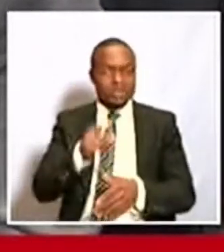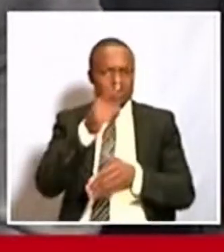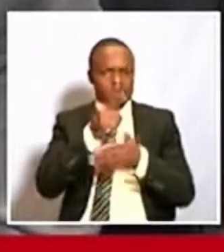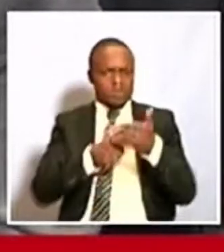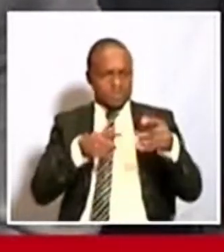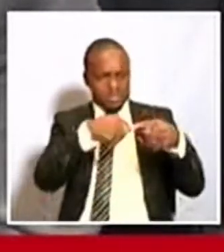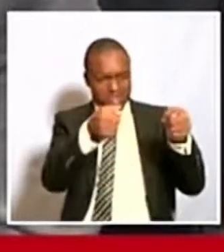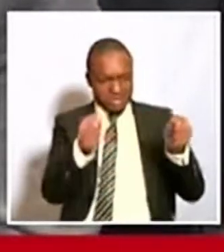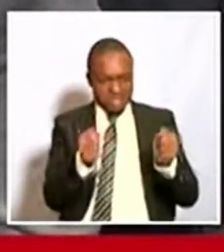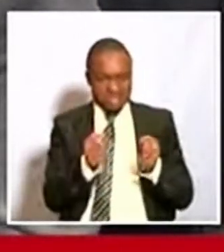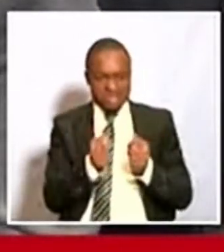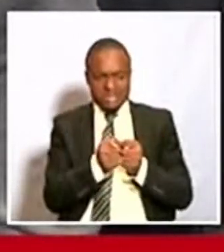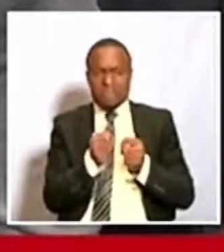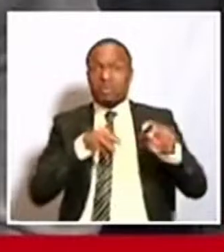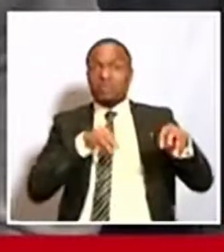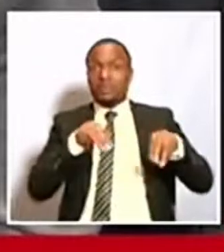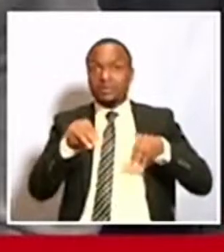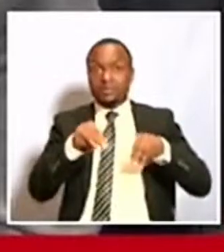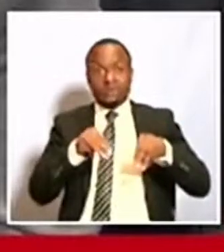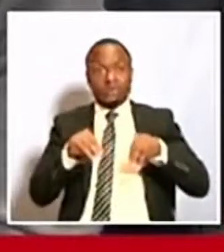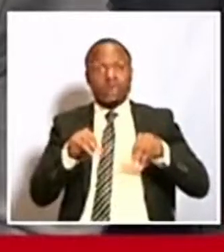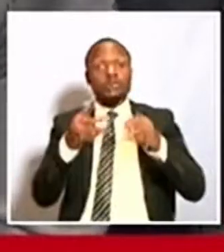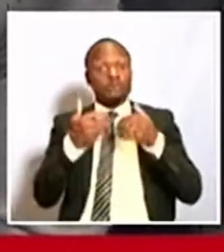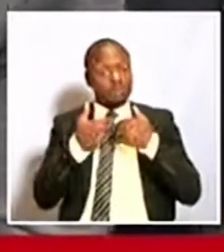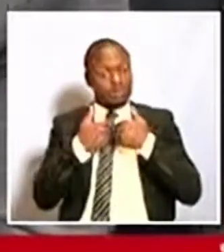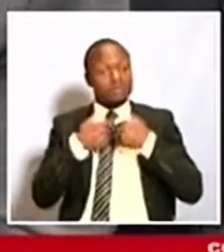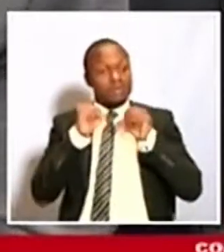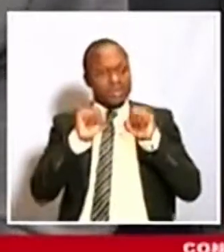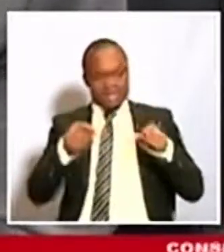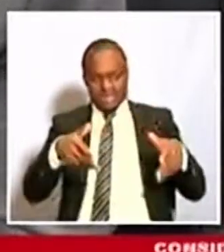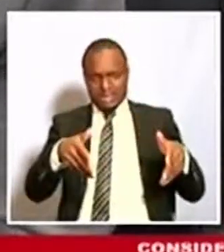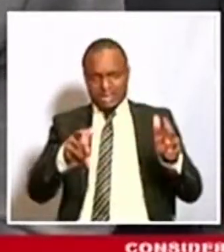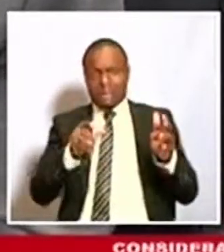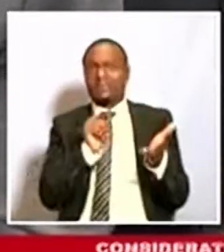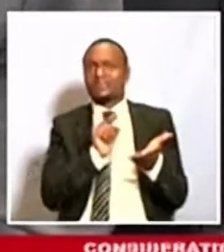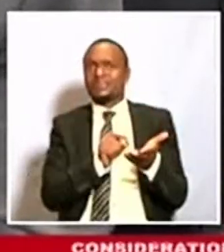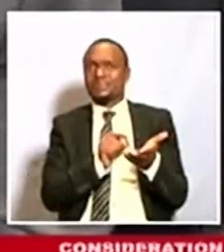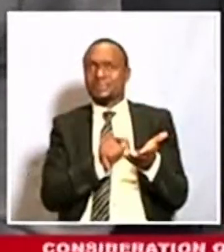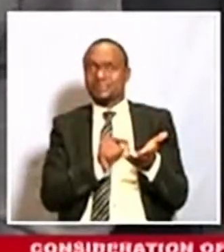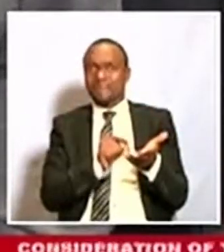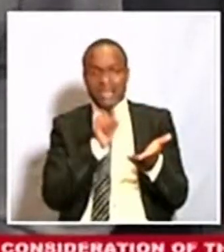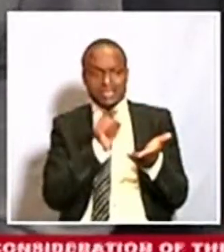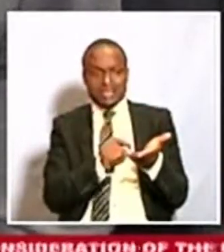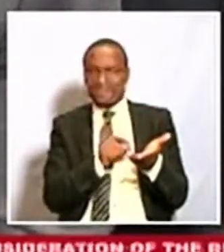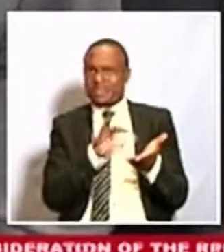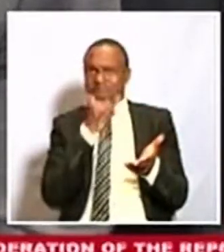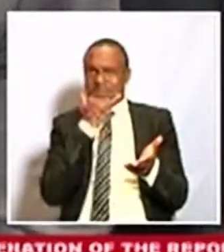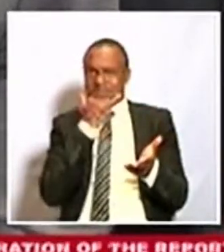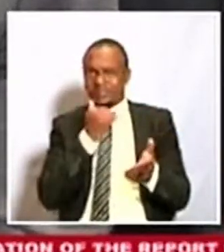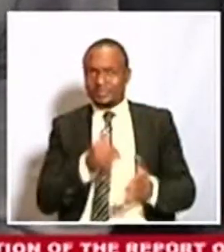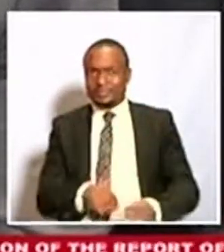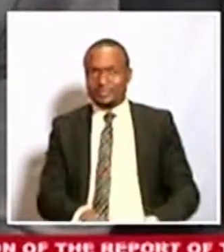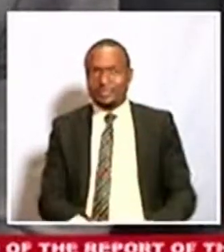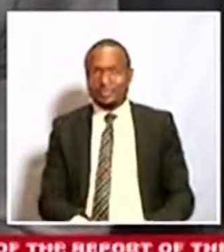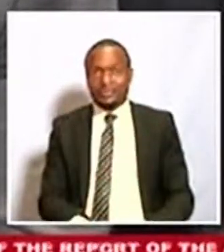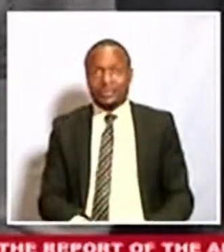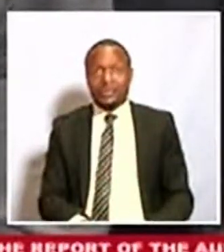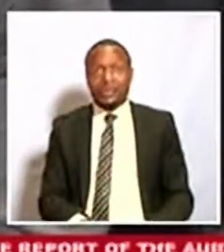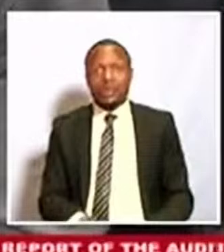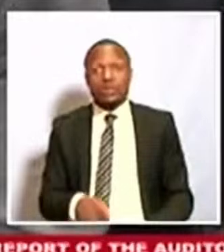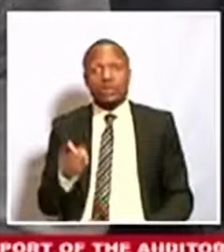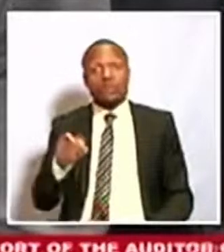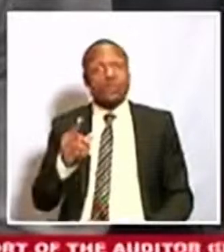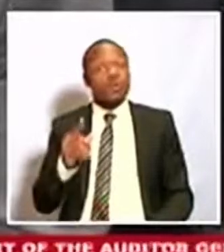type of management are you running that could tolerate these anomalies? Where you are